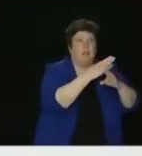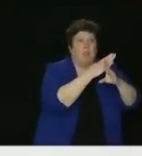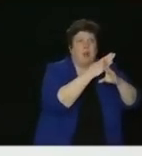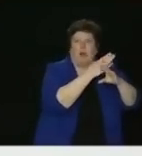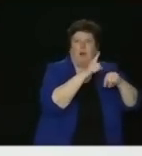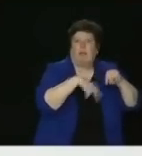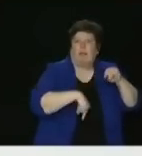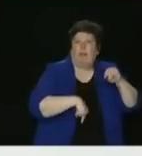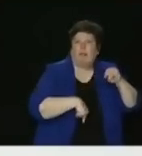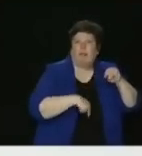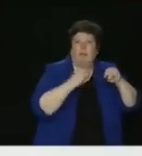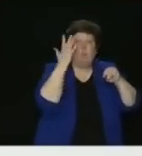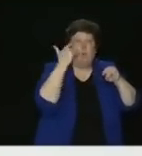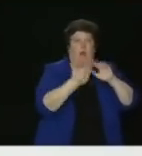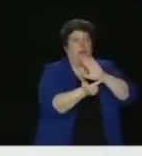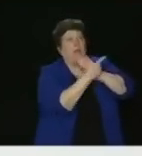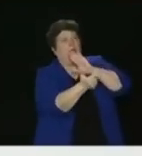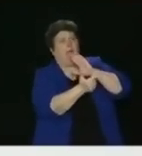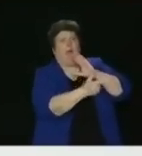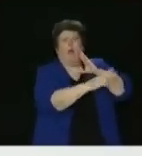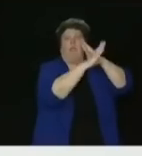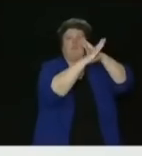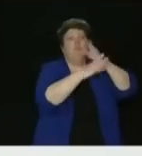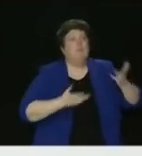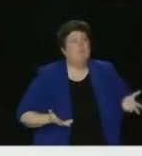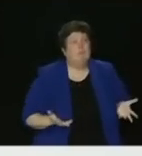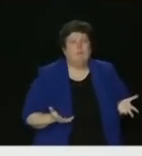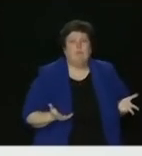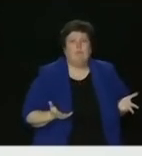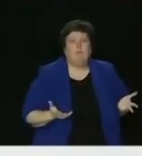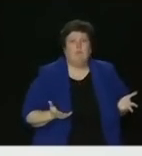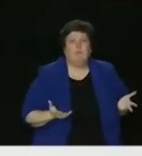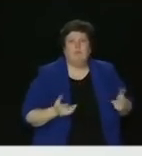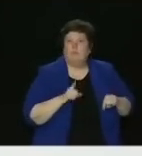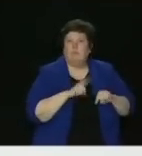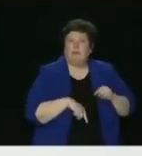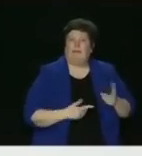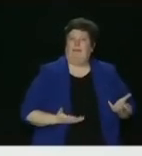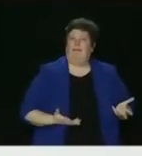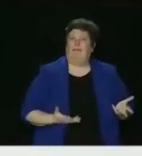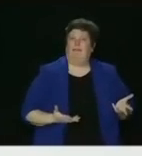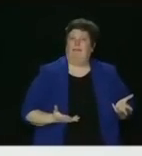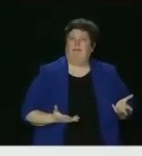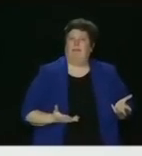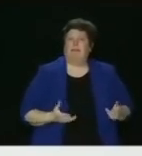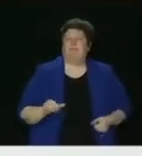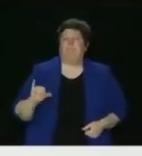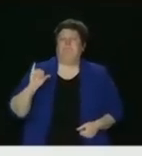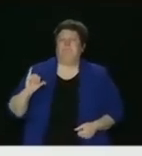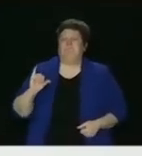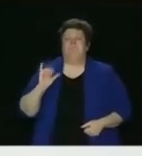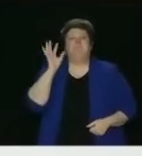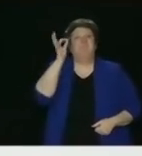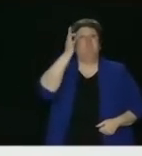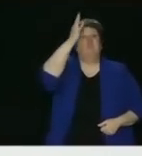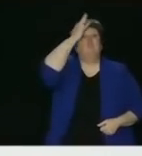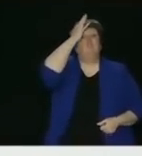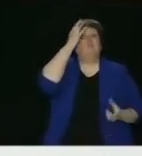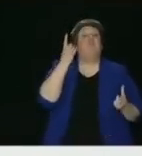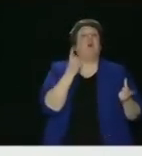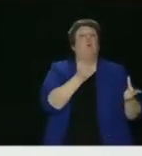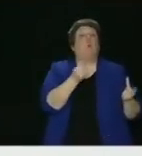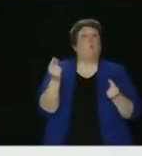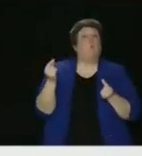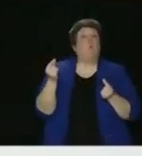because of illegal protests and barricades. We have been there to support local police